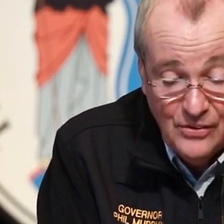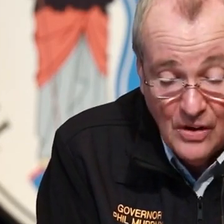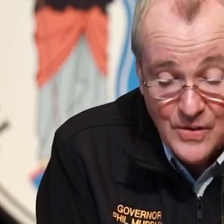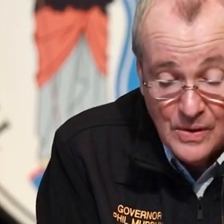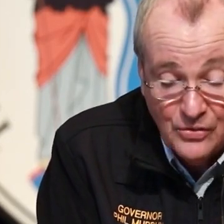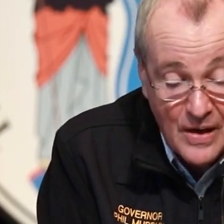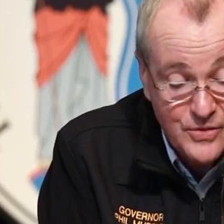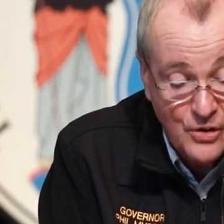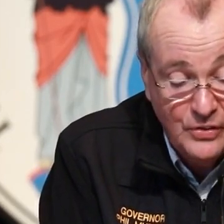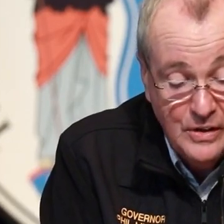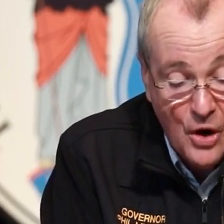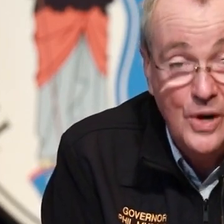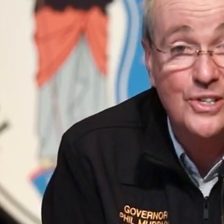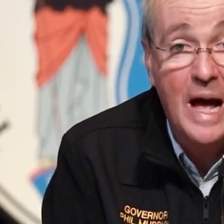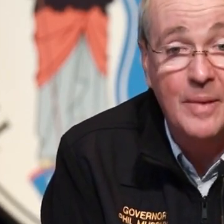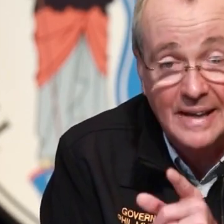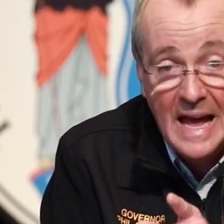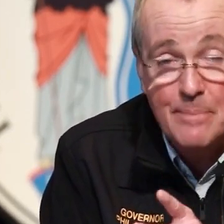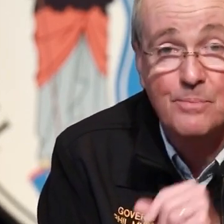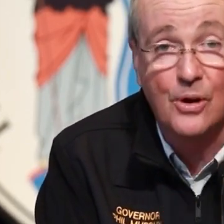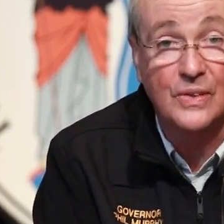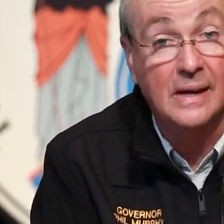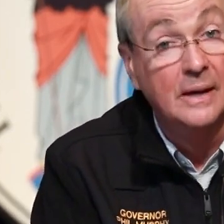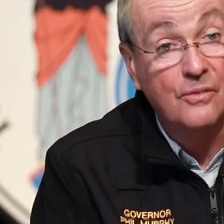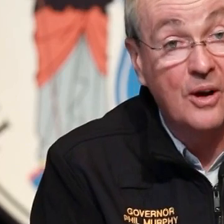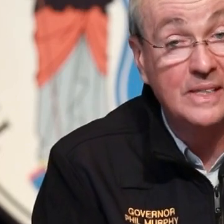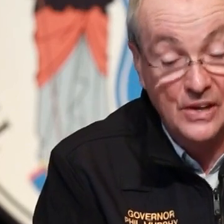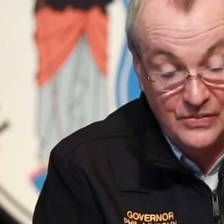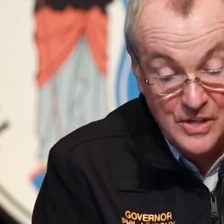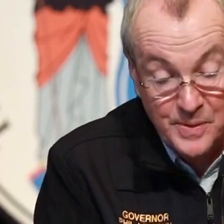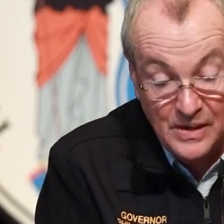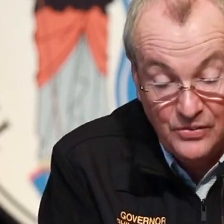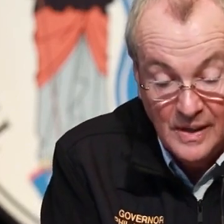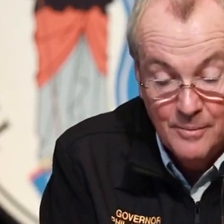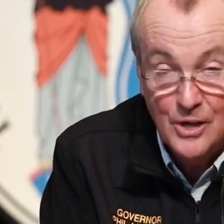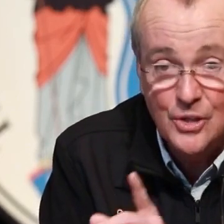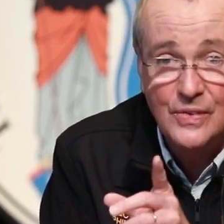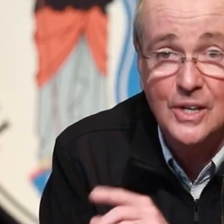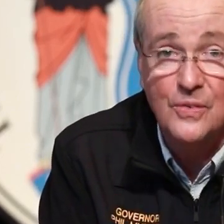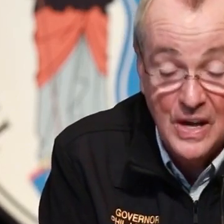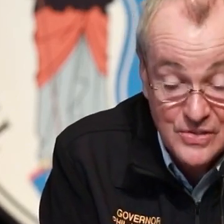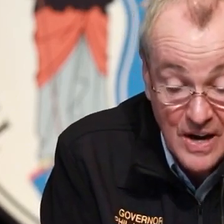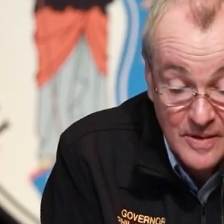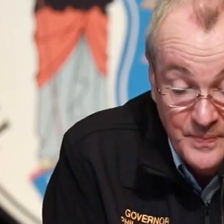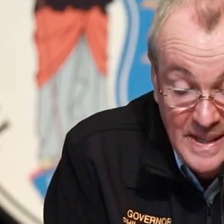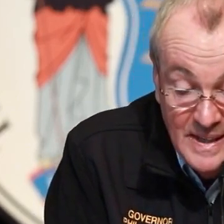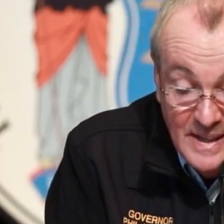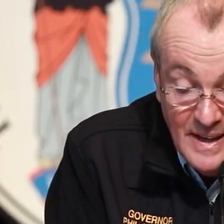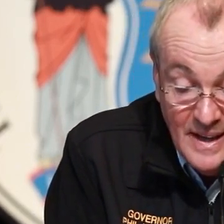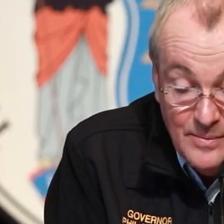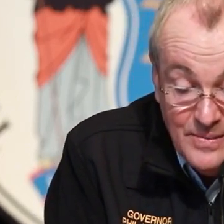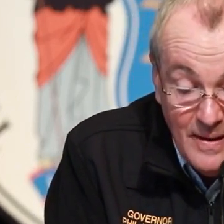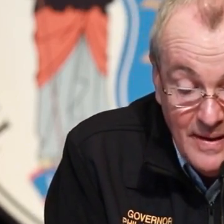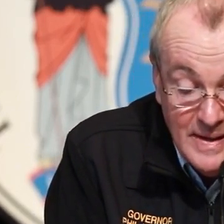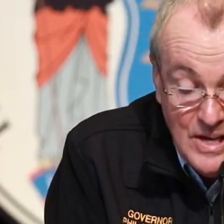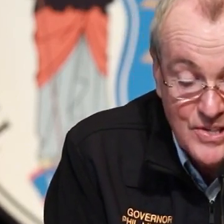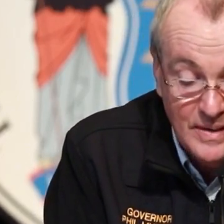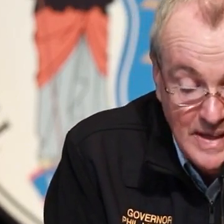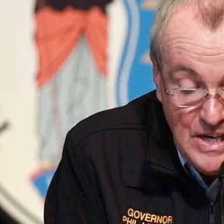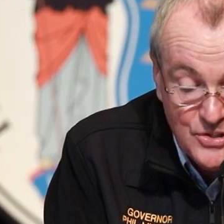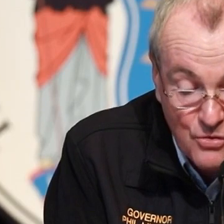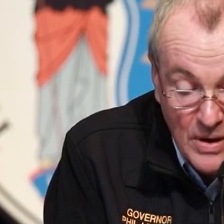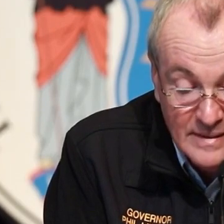today, so if you're in South Jersey, go wish Dominic a happy birthday from a distance, please. Make sure you've got your face covered.